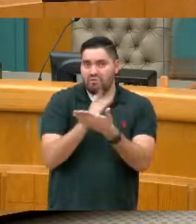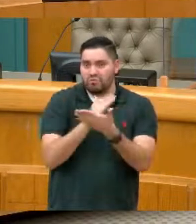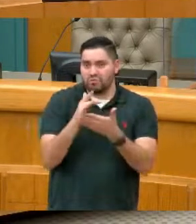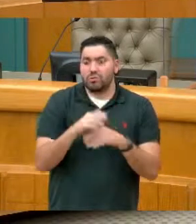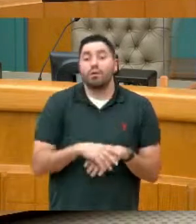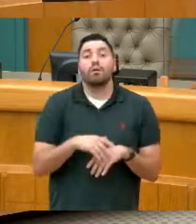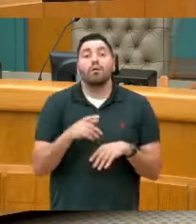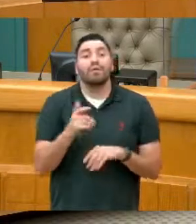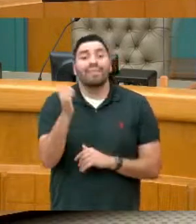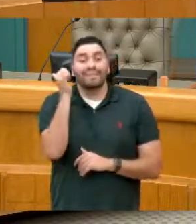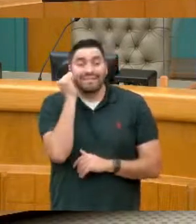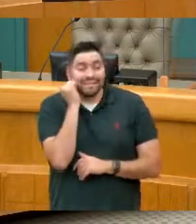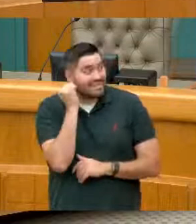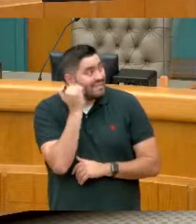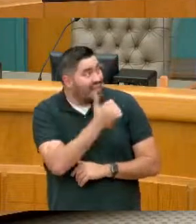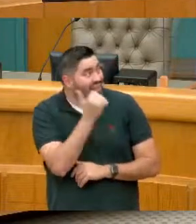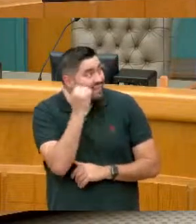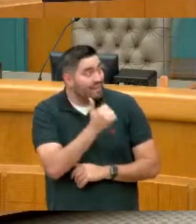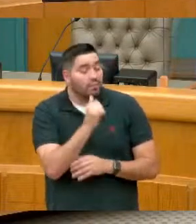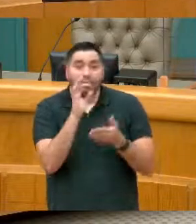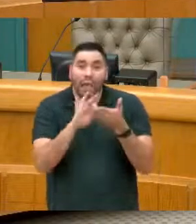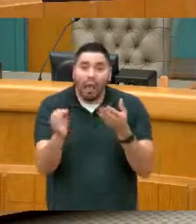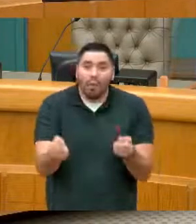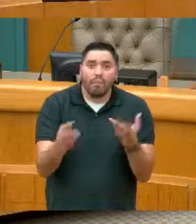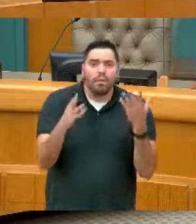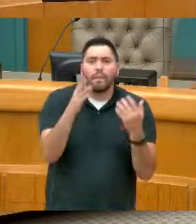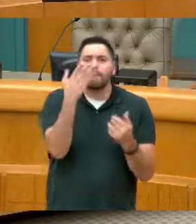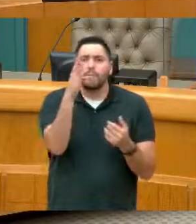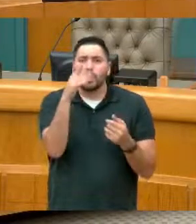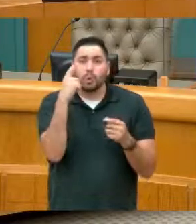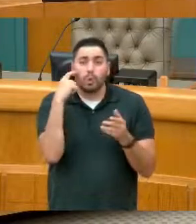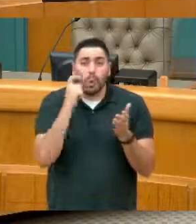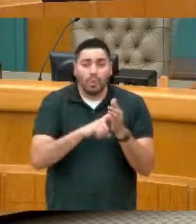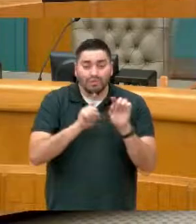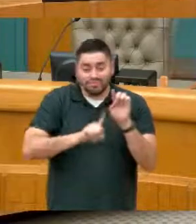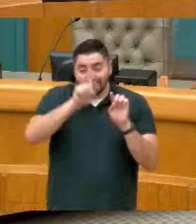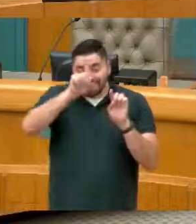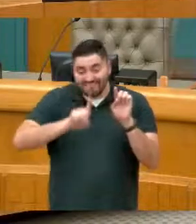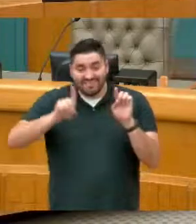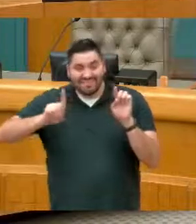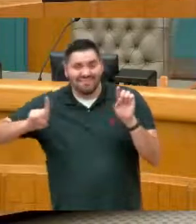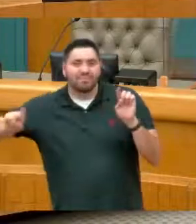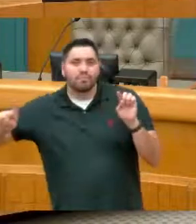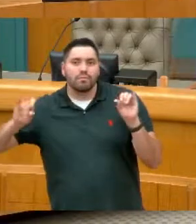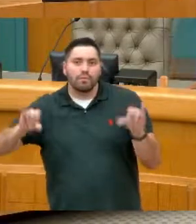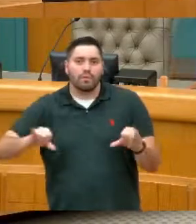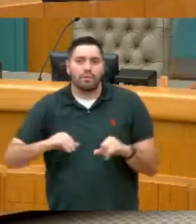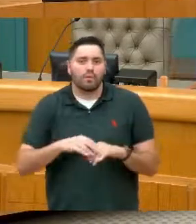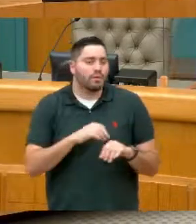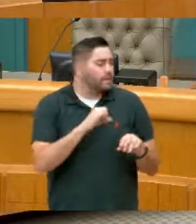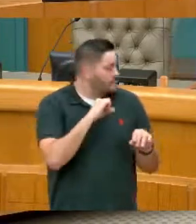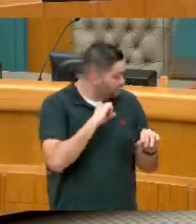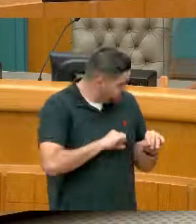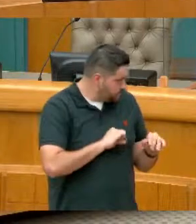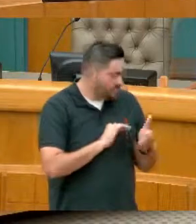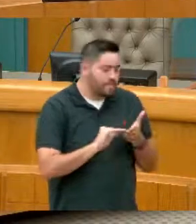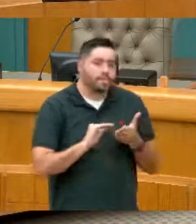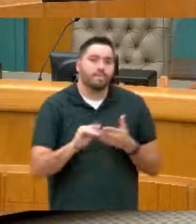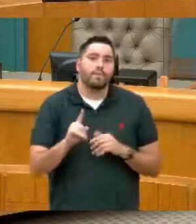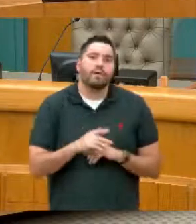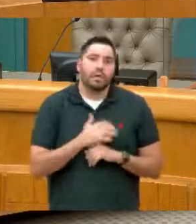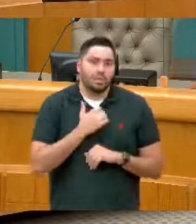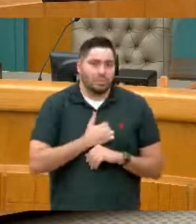back in May, and so we had cases earlier, but you're still going to see the flat line at the bottom, the red line, and you can see it takes